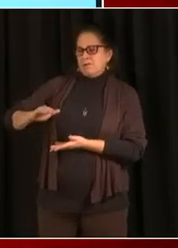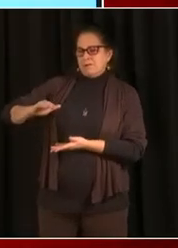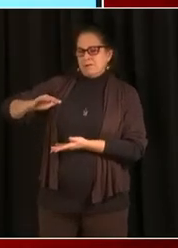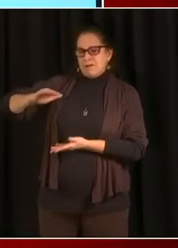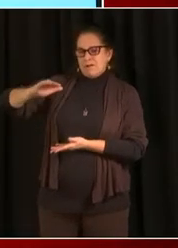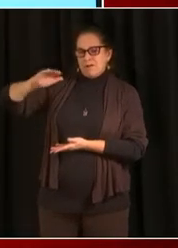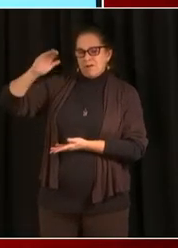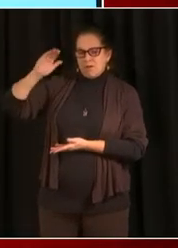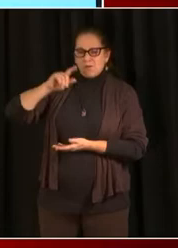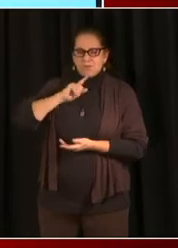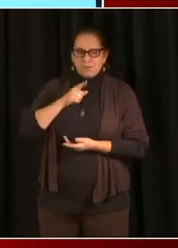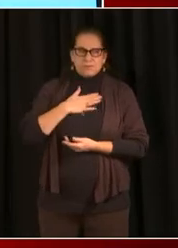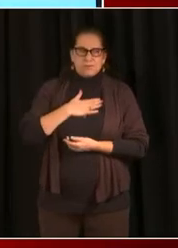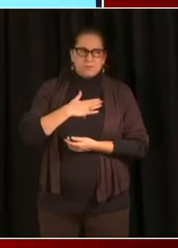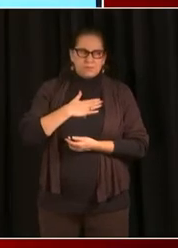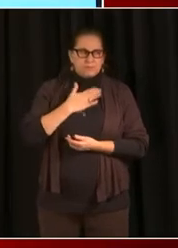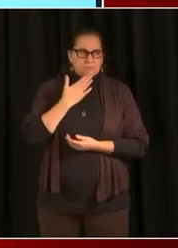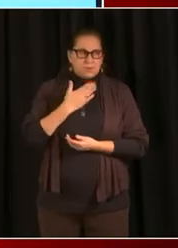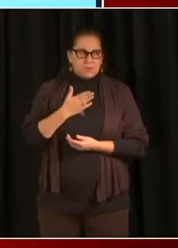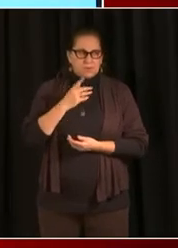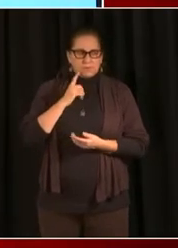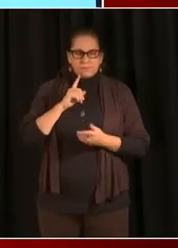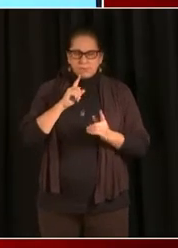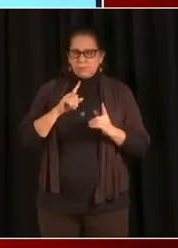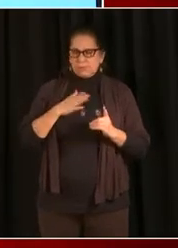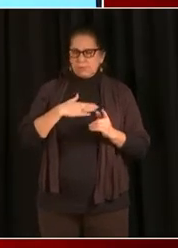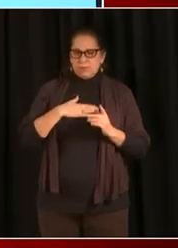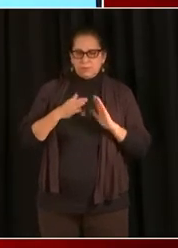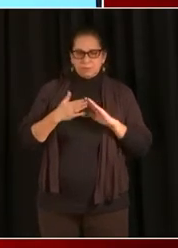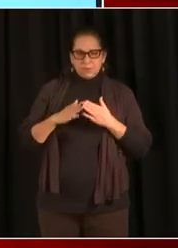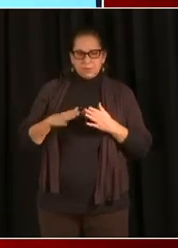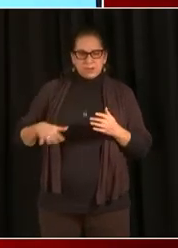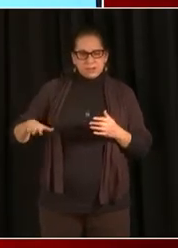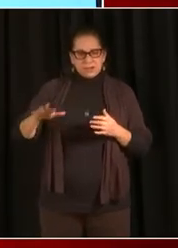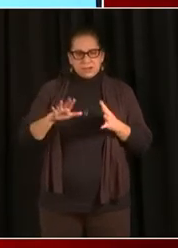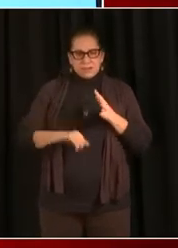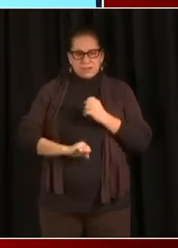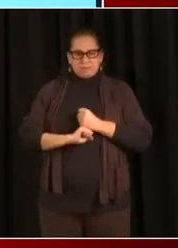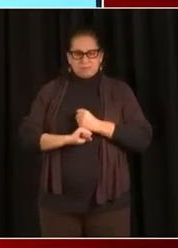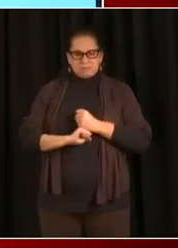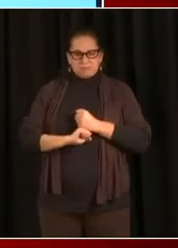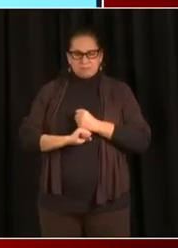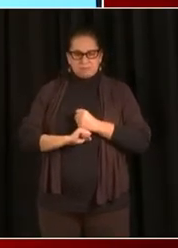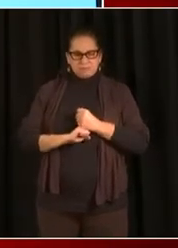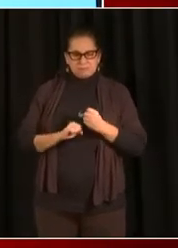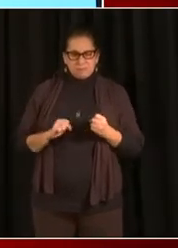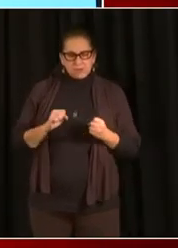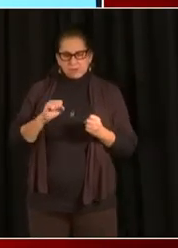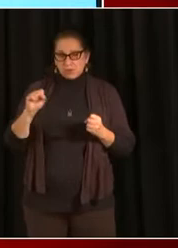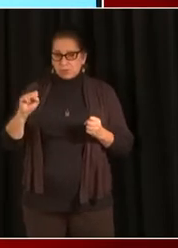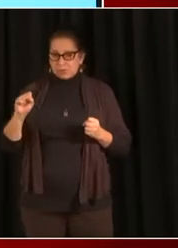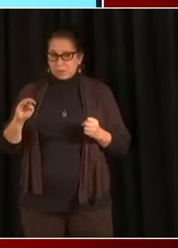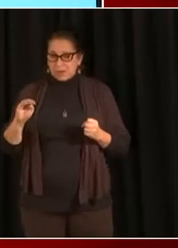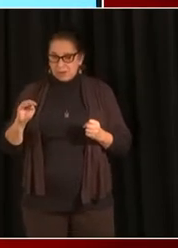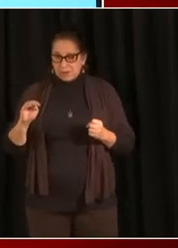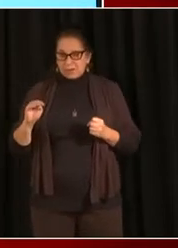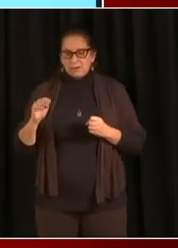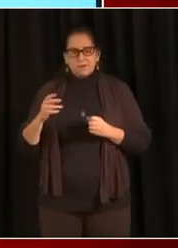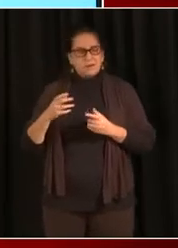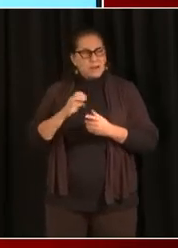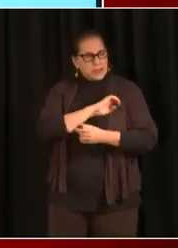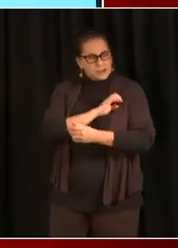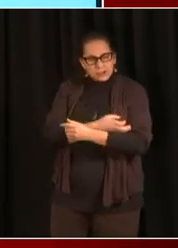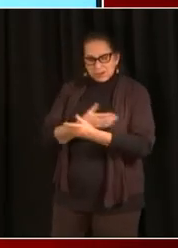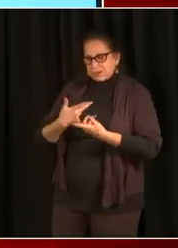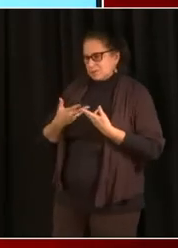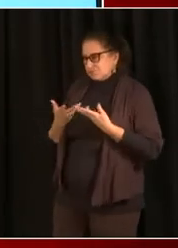community because we're extremely community-driven, and that's where we get our energy, and that's what we want, the energy we want to give back. So we